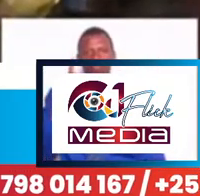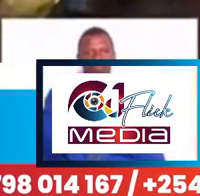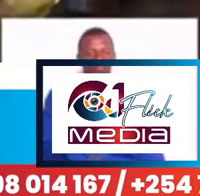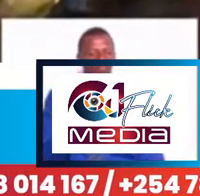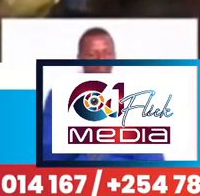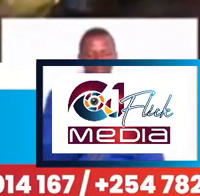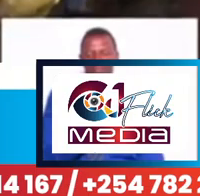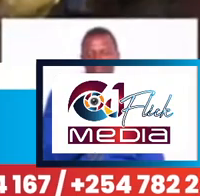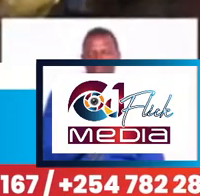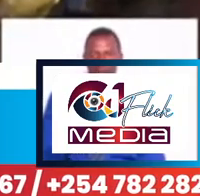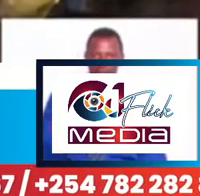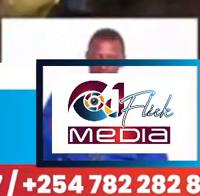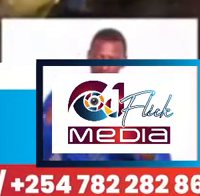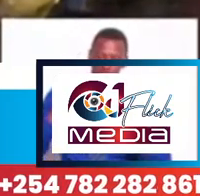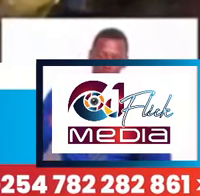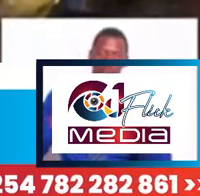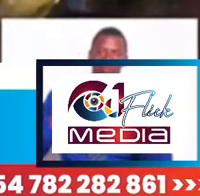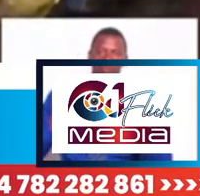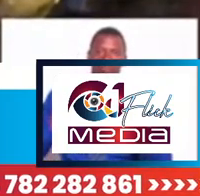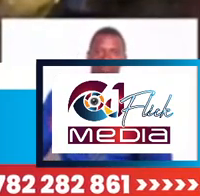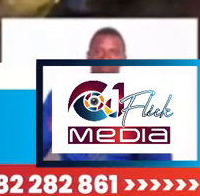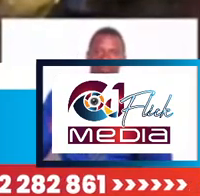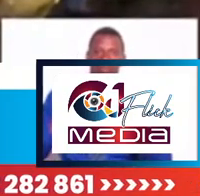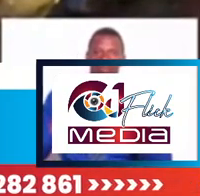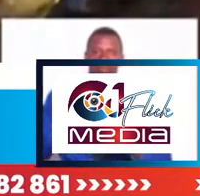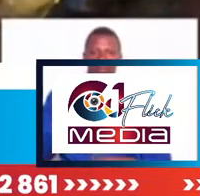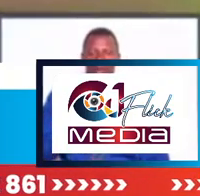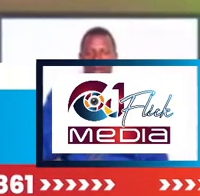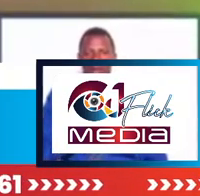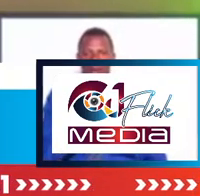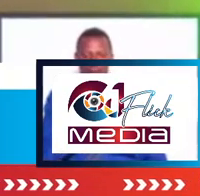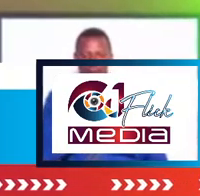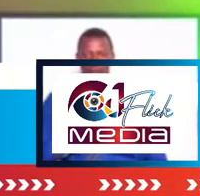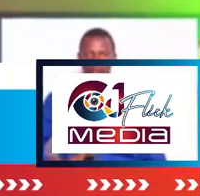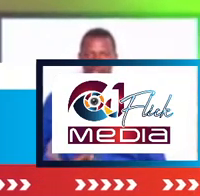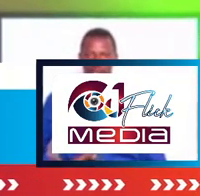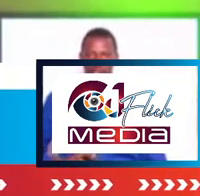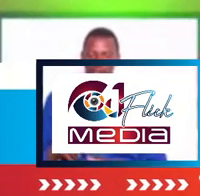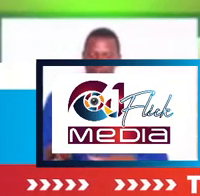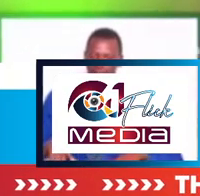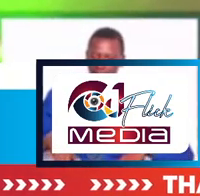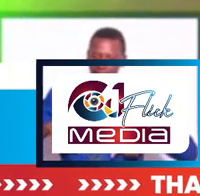2, religious lifestyle. Consider this.